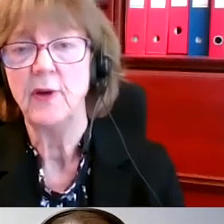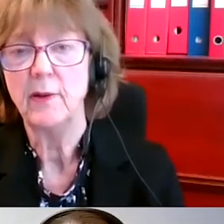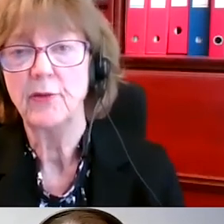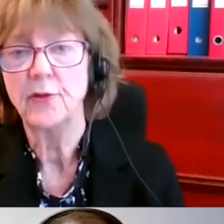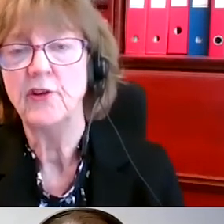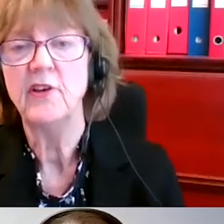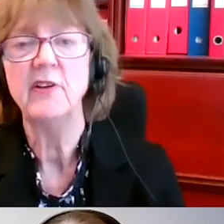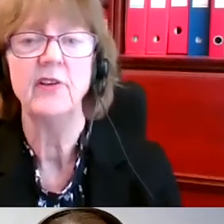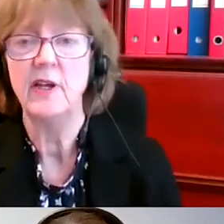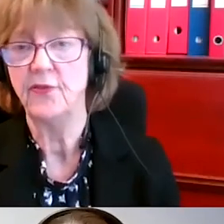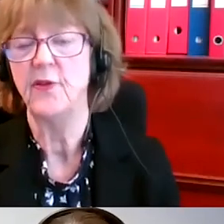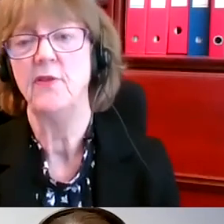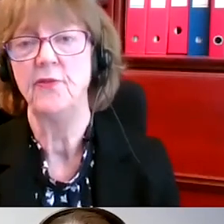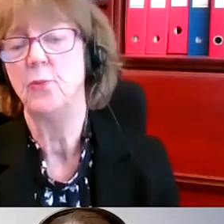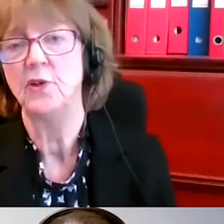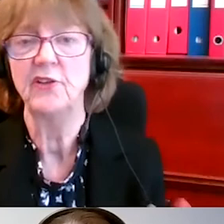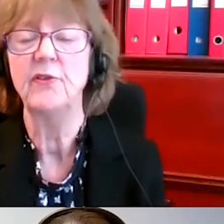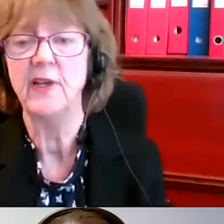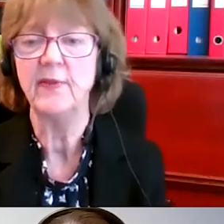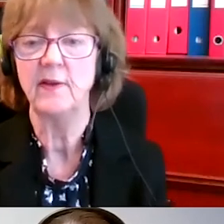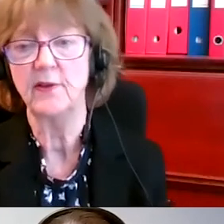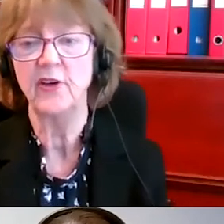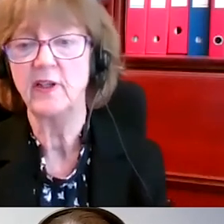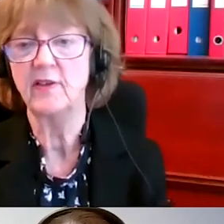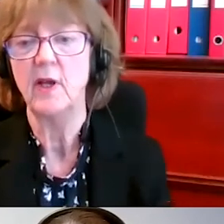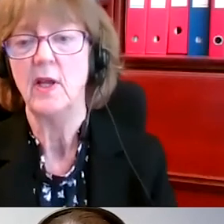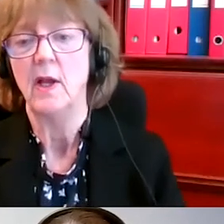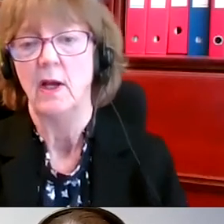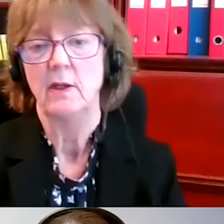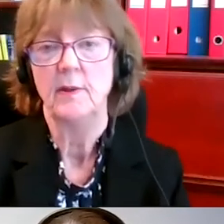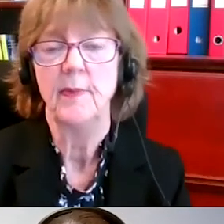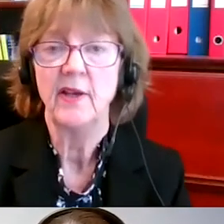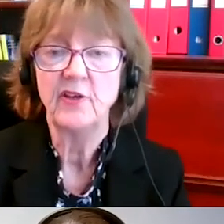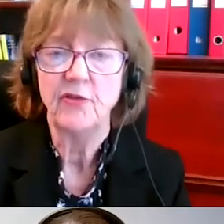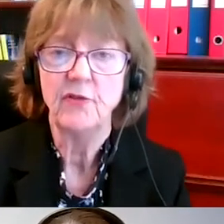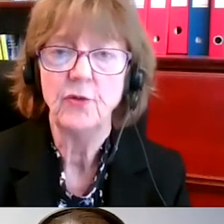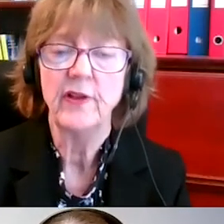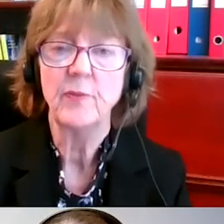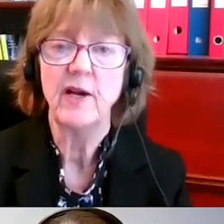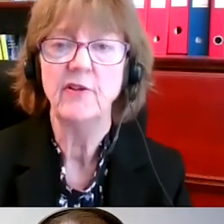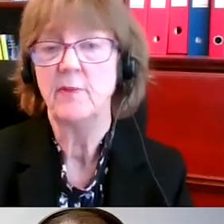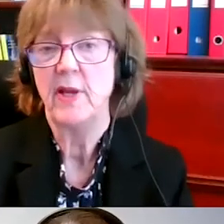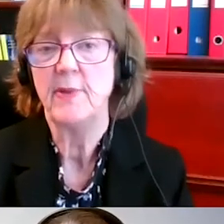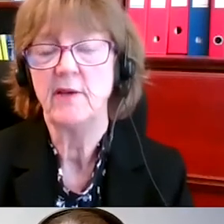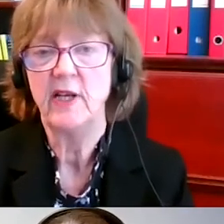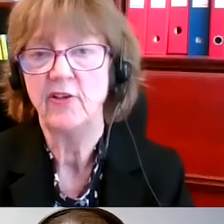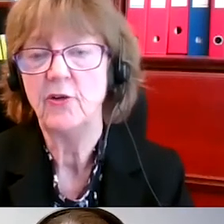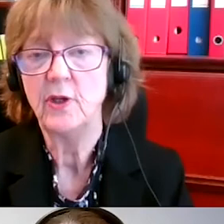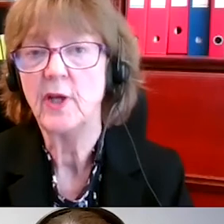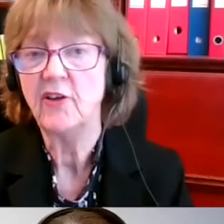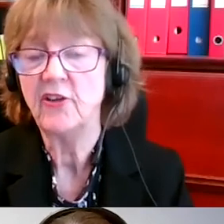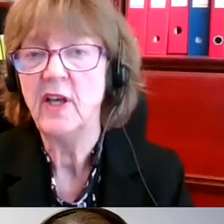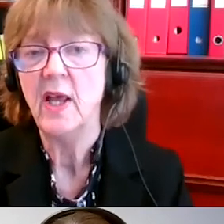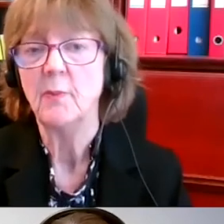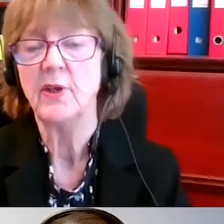relation to health authorities if one doesn't think that the child has a different view than the parent, and maybe in relation